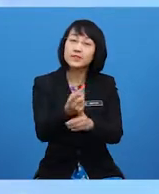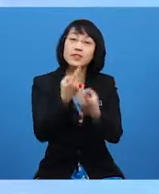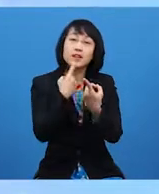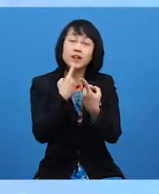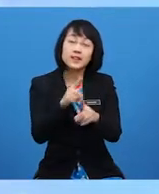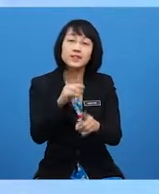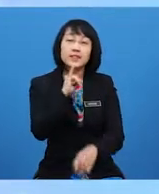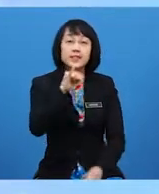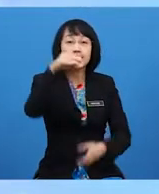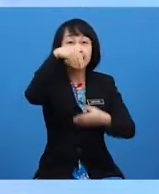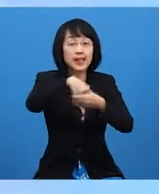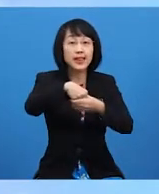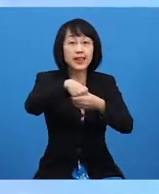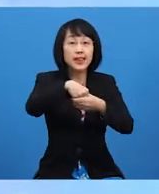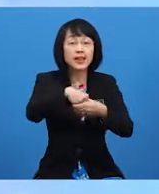Next one.